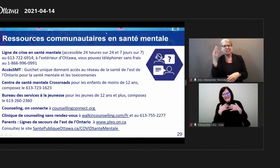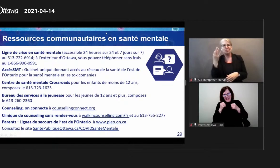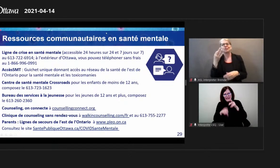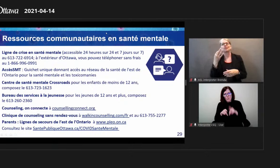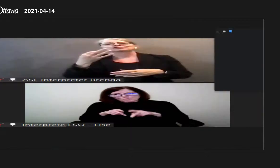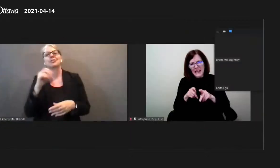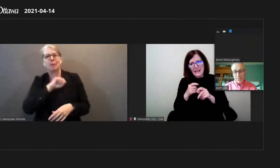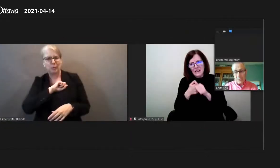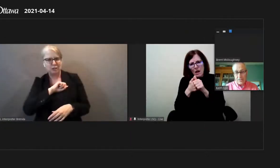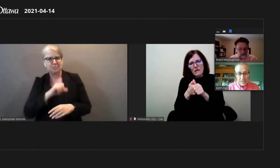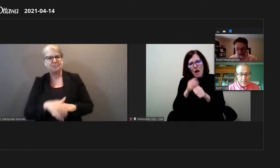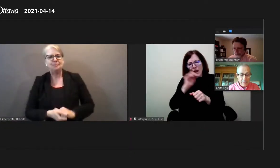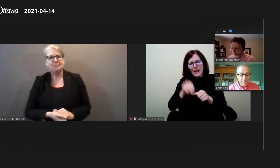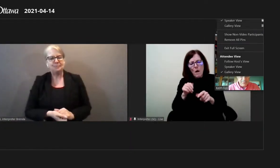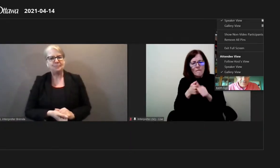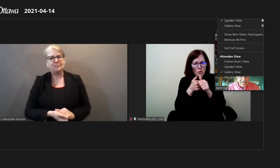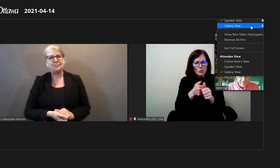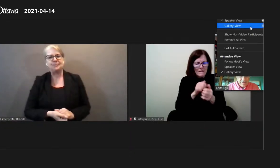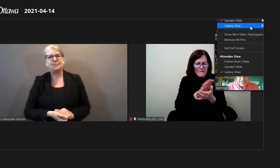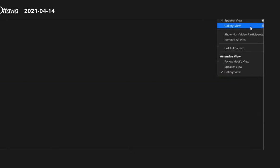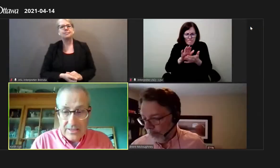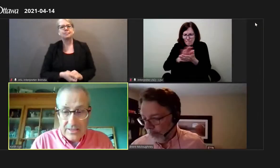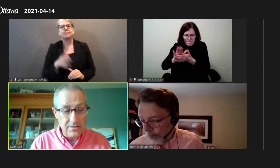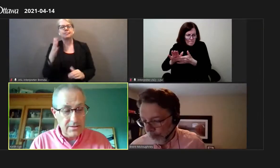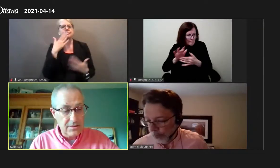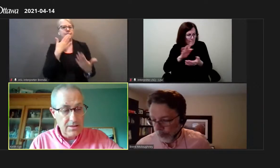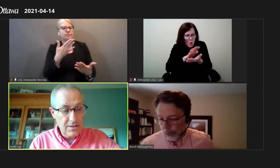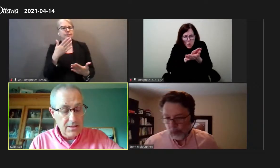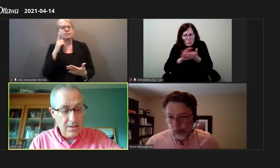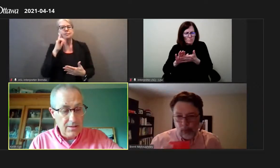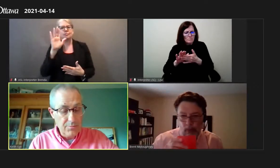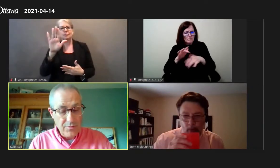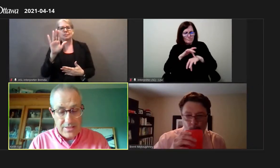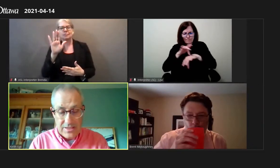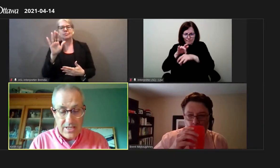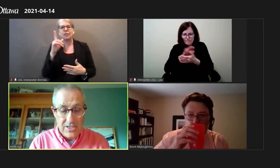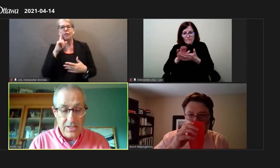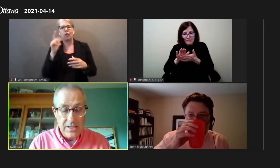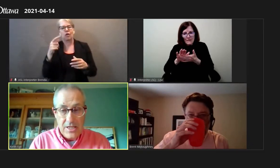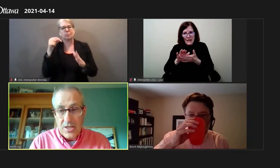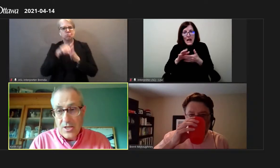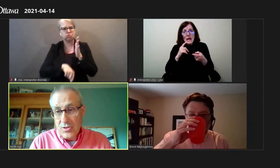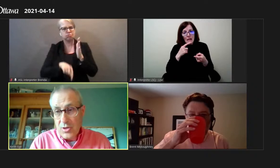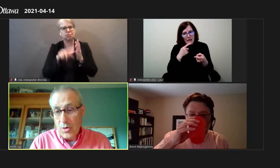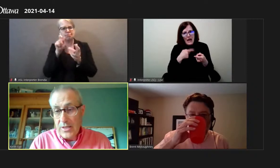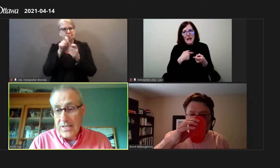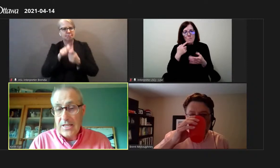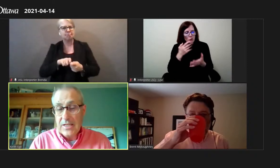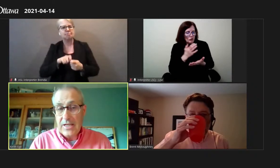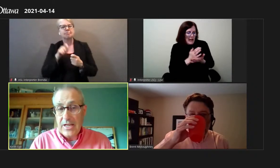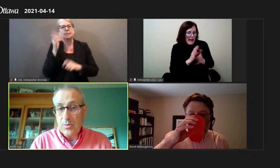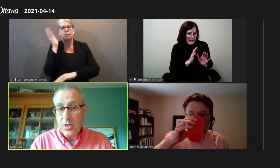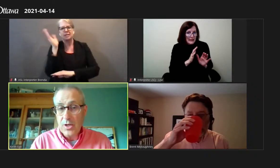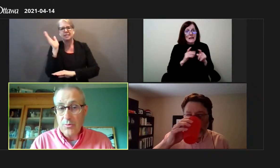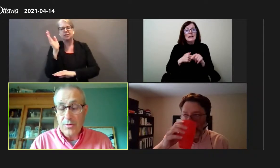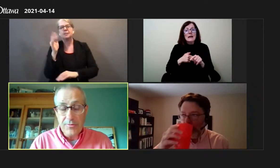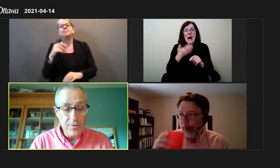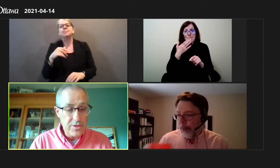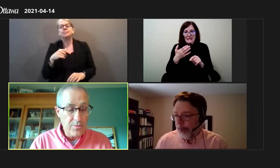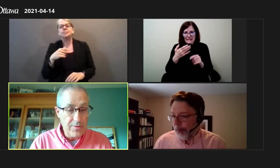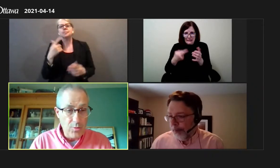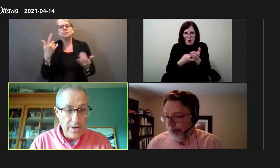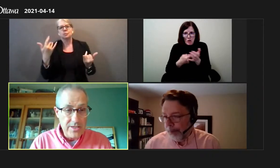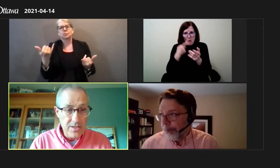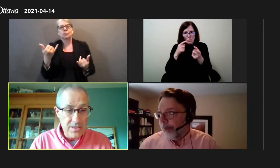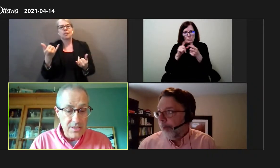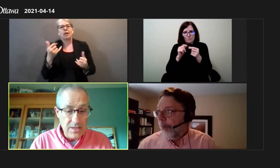Thank you very much, Doctor, for that very detailed presentation. So as I indicated, we're going to go through the